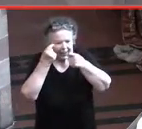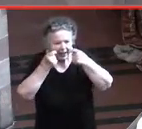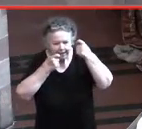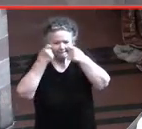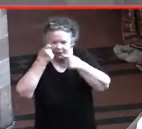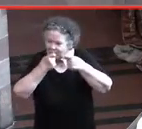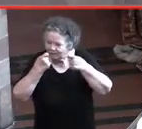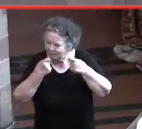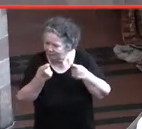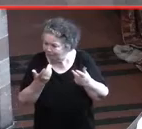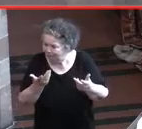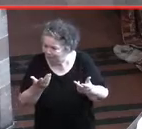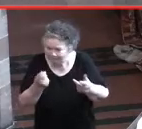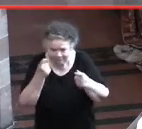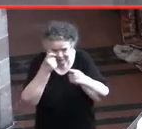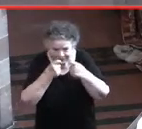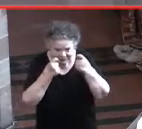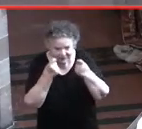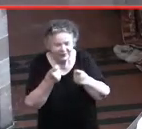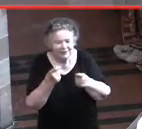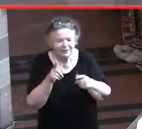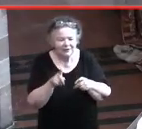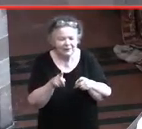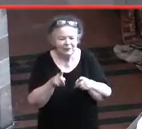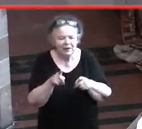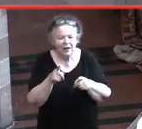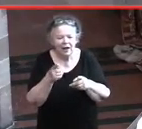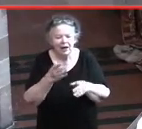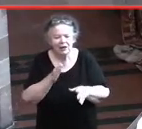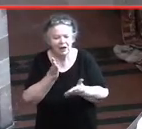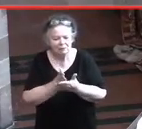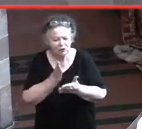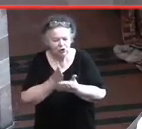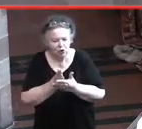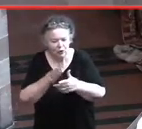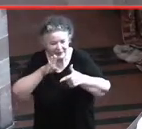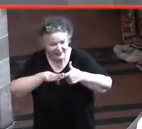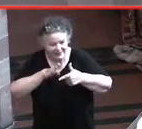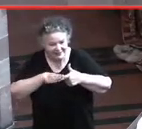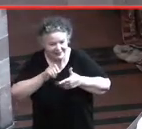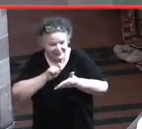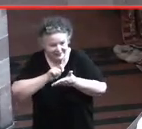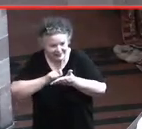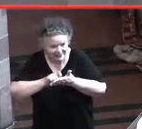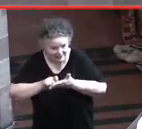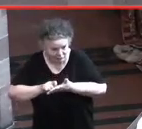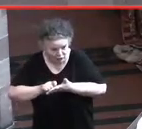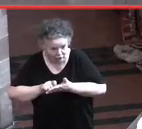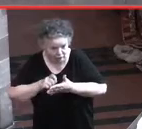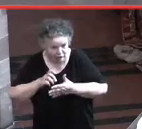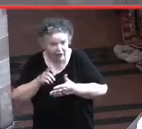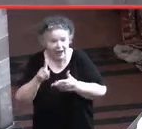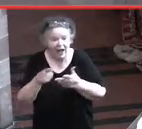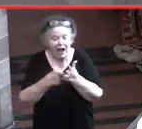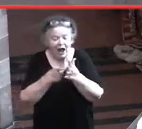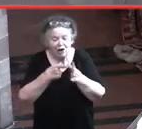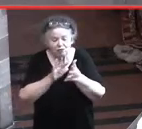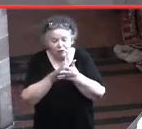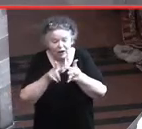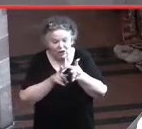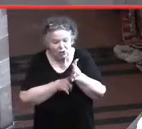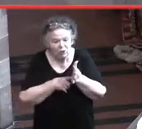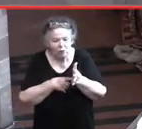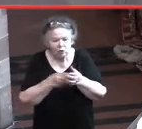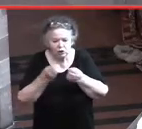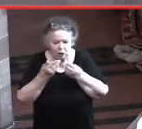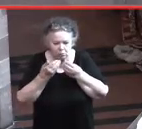models. And I'm sure Mickey, our Assistant Secretary of Conference, will have watched Blown Away, and Rachel Parkinson as well, where